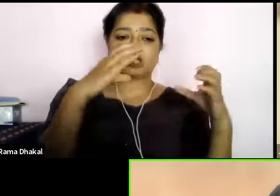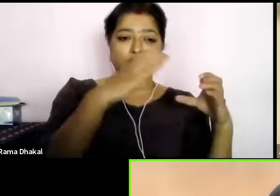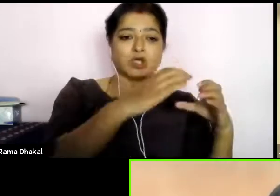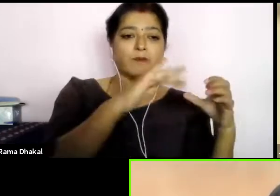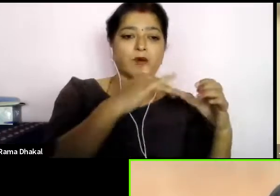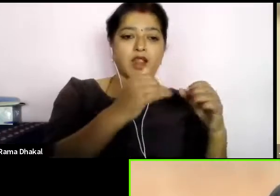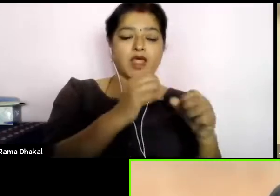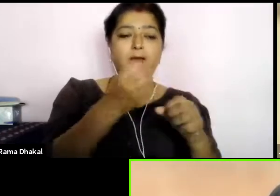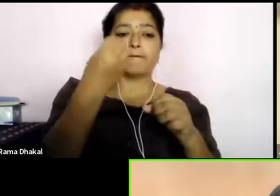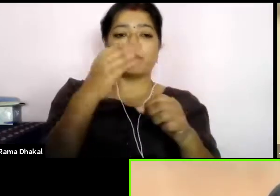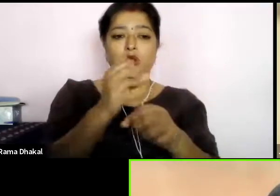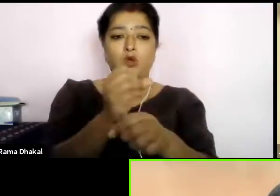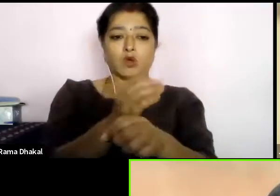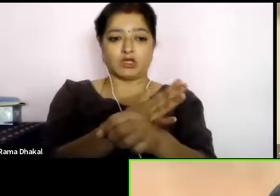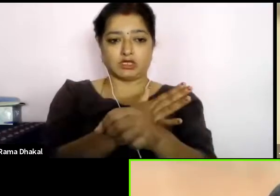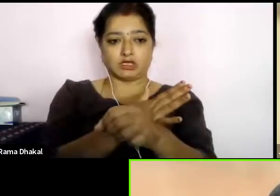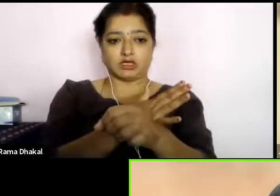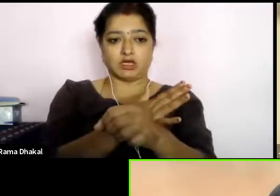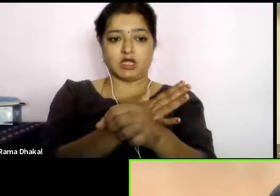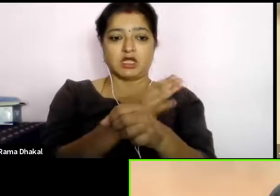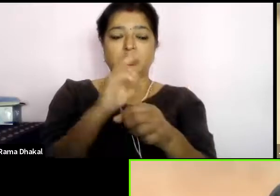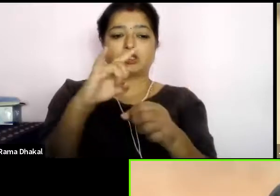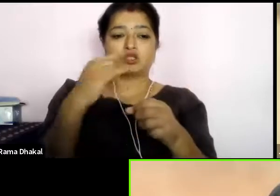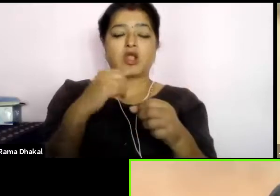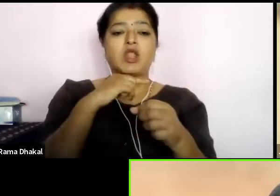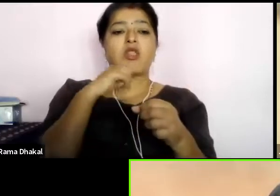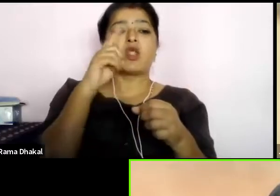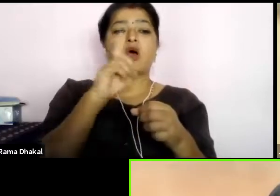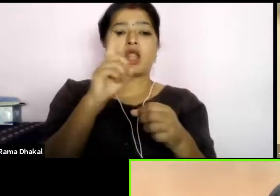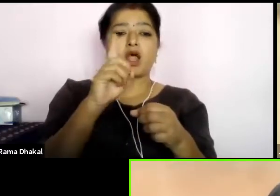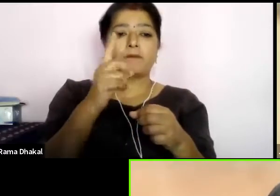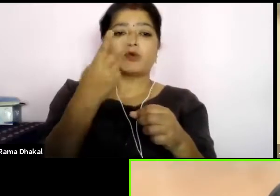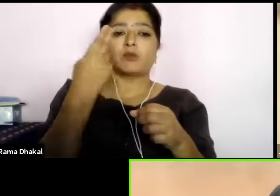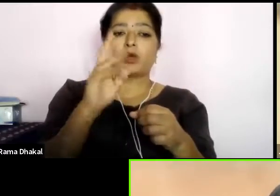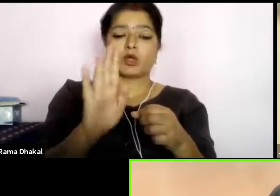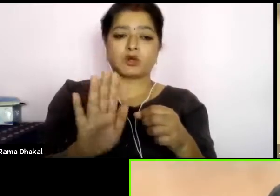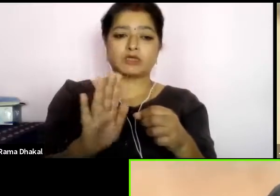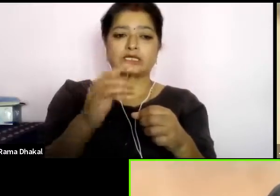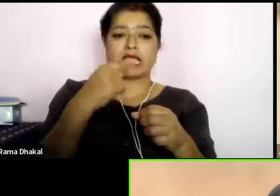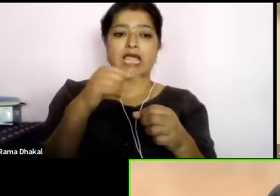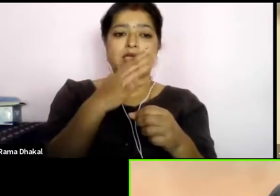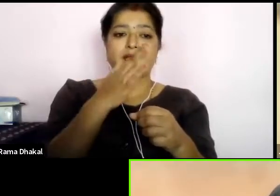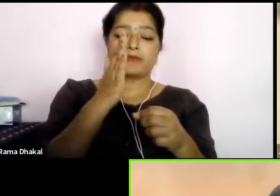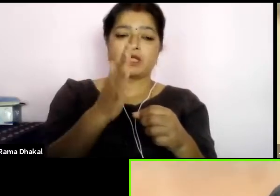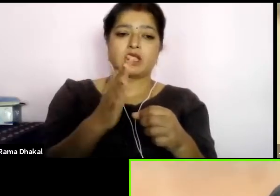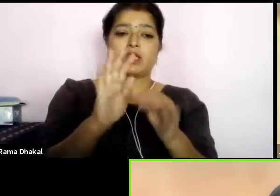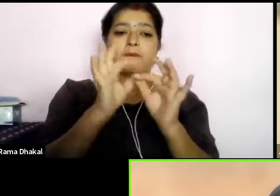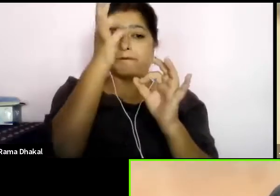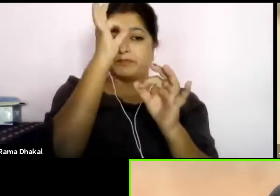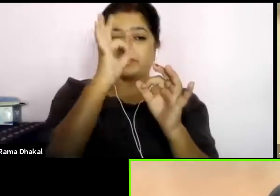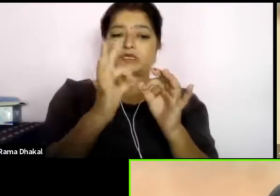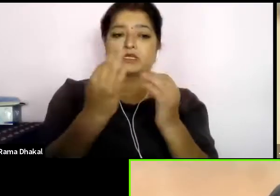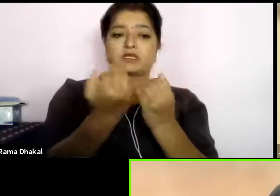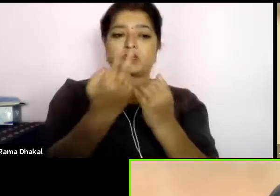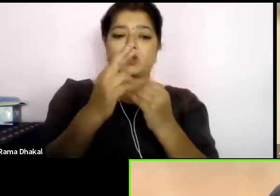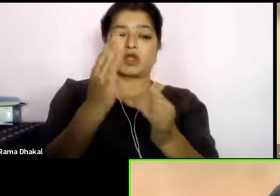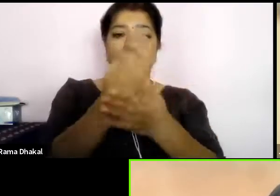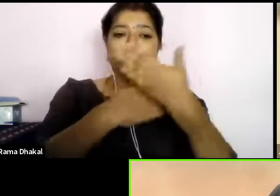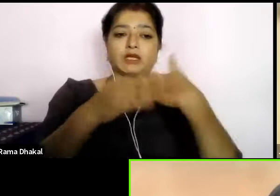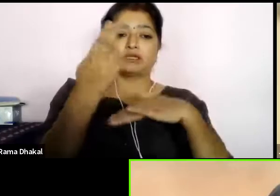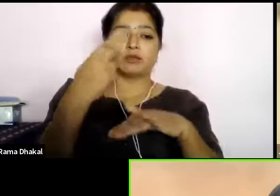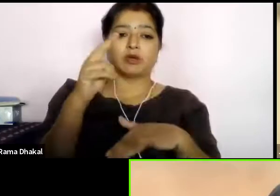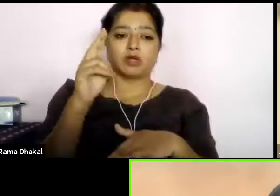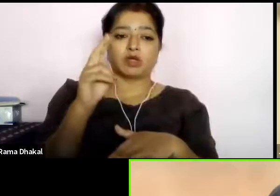who are women with disabilities from indigenous communities. And when we look at the community situation,